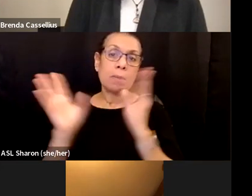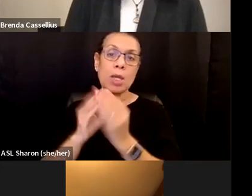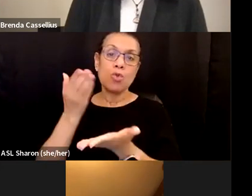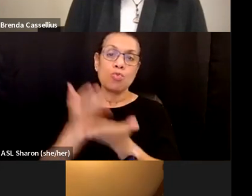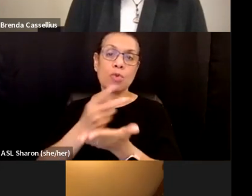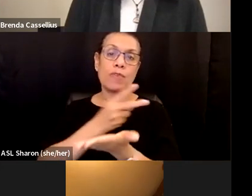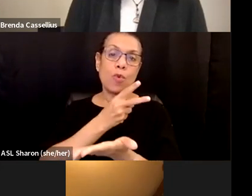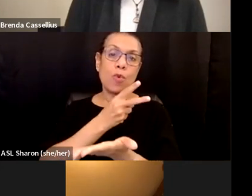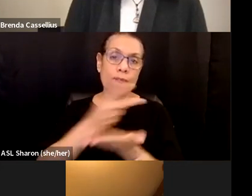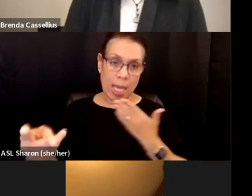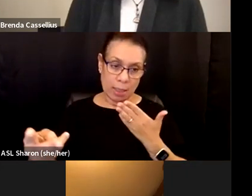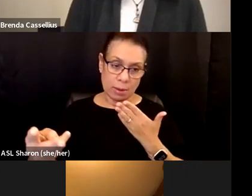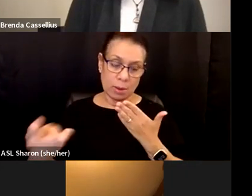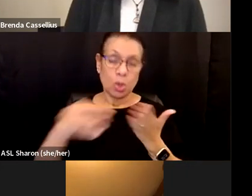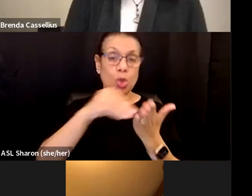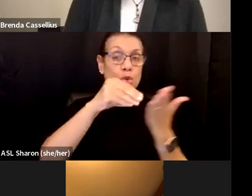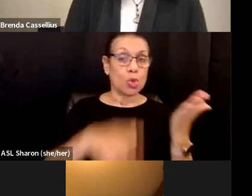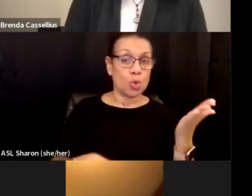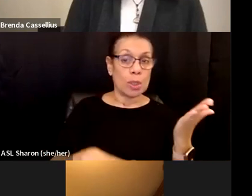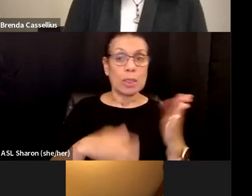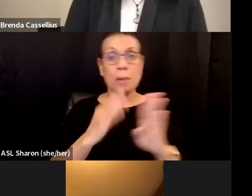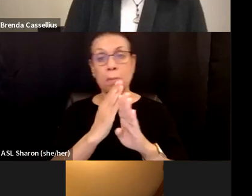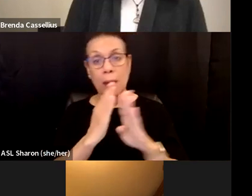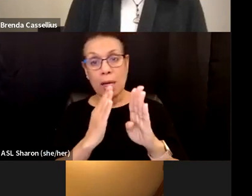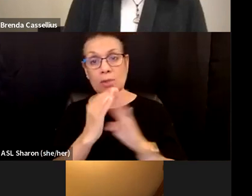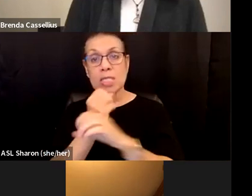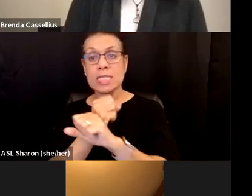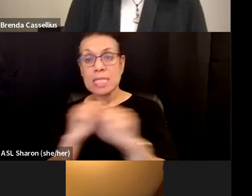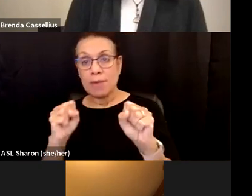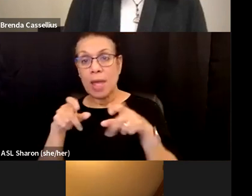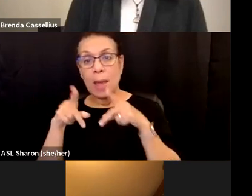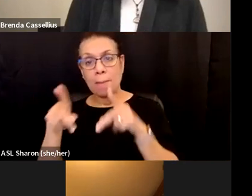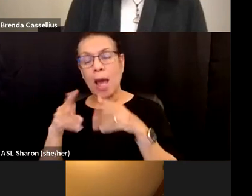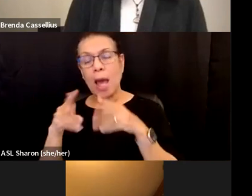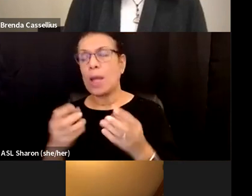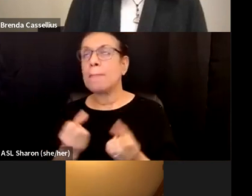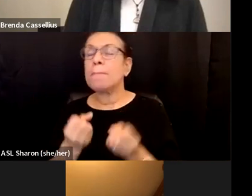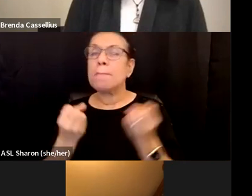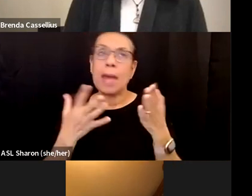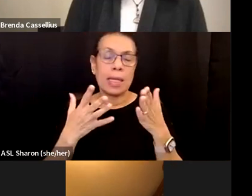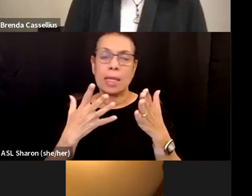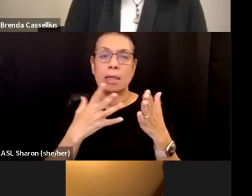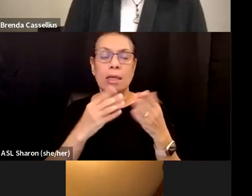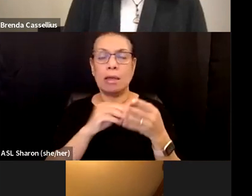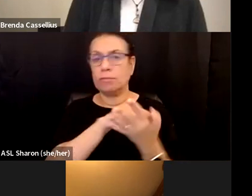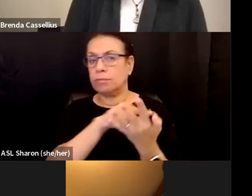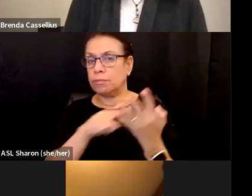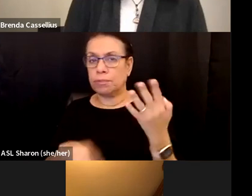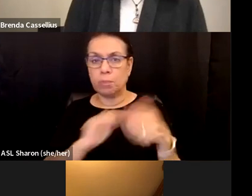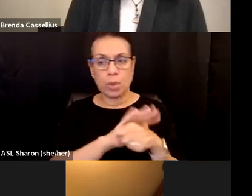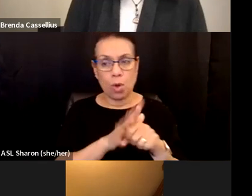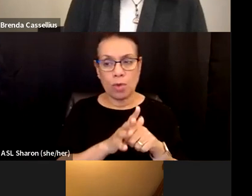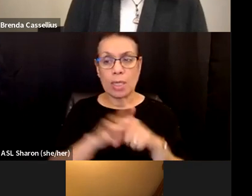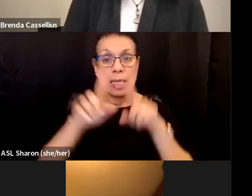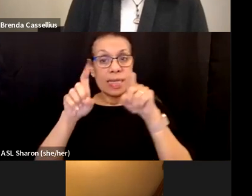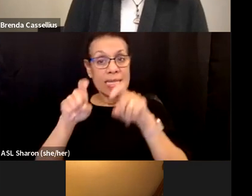community needs students and buses safety pathways so many aspects of covet and the exam schools with no